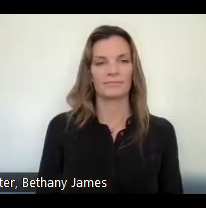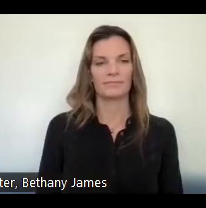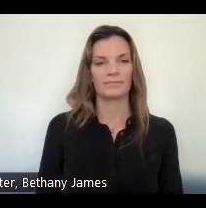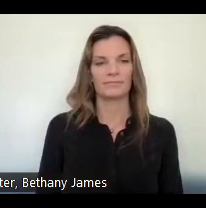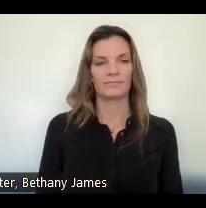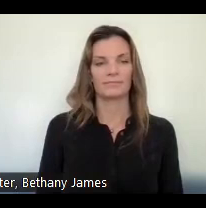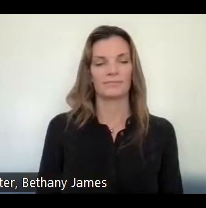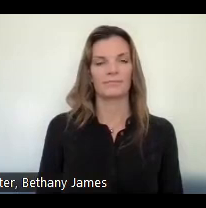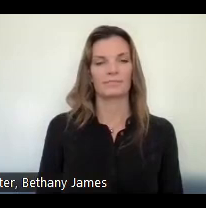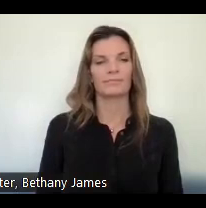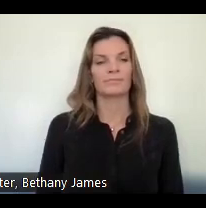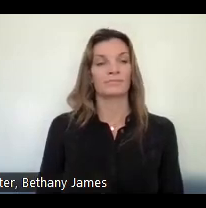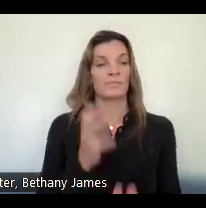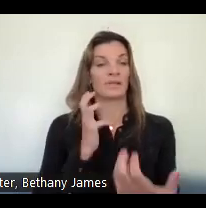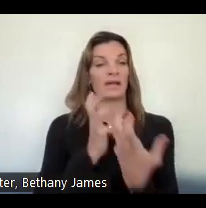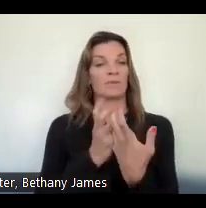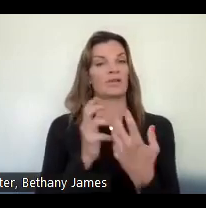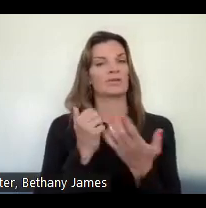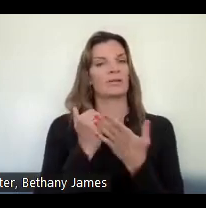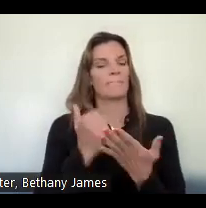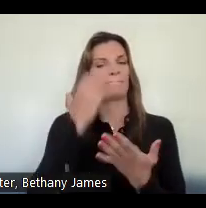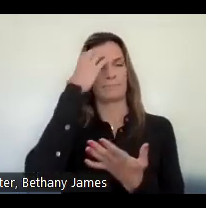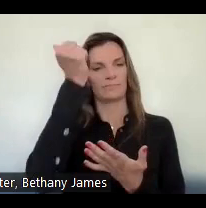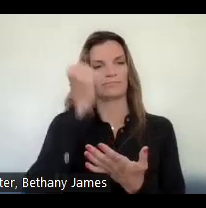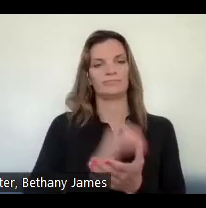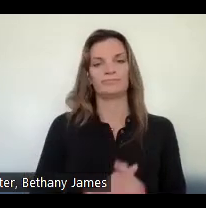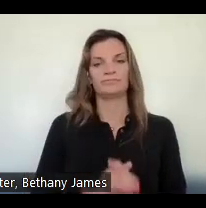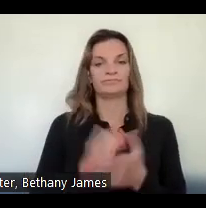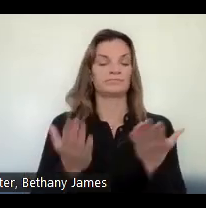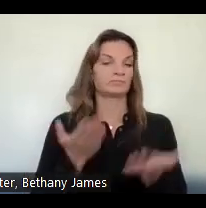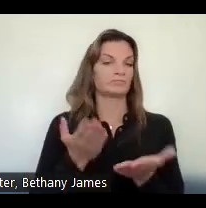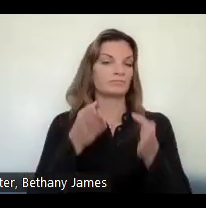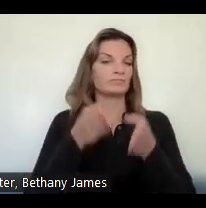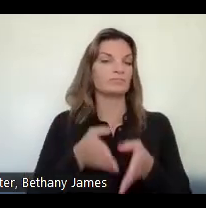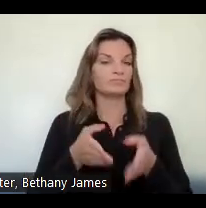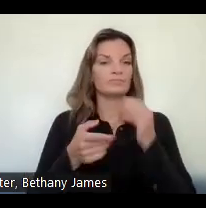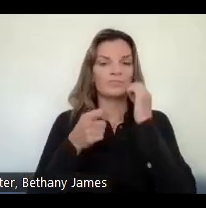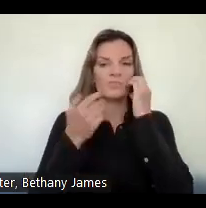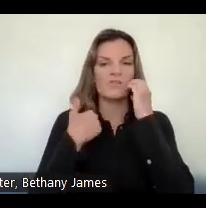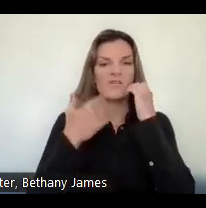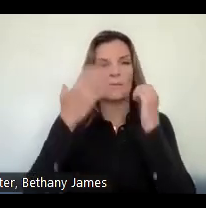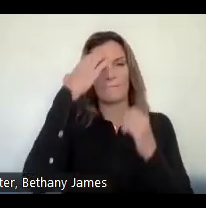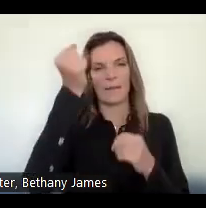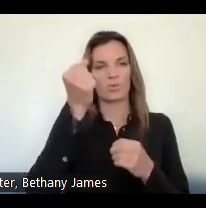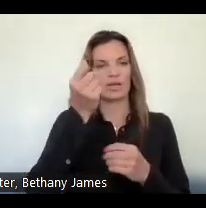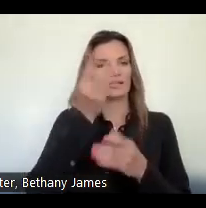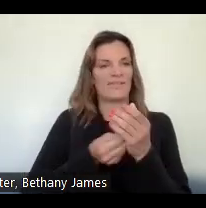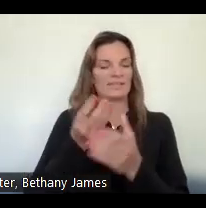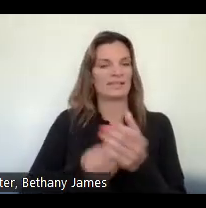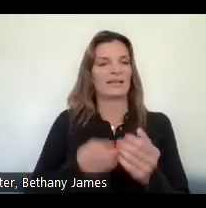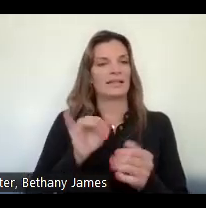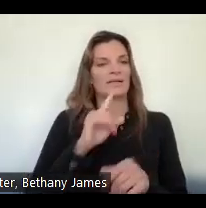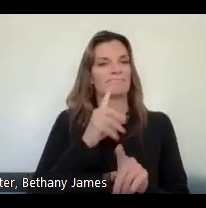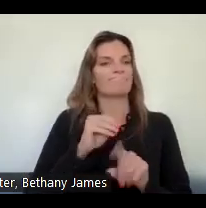Okay, accommodations for memory. So individuals may experience memory deficits that can affect their ability to